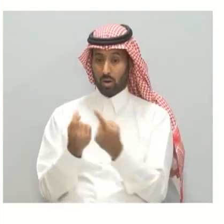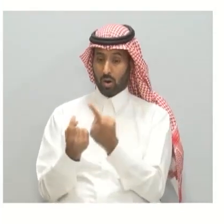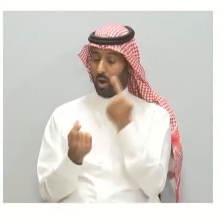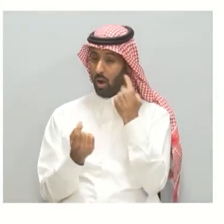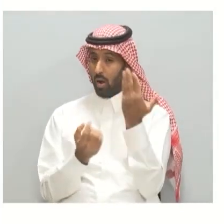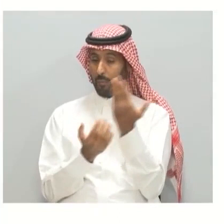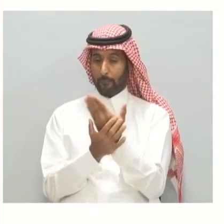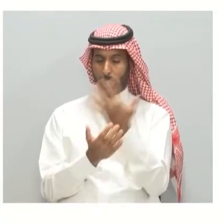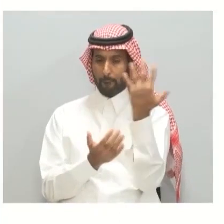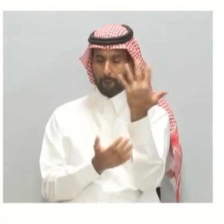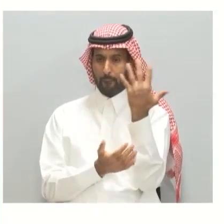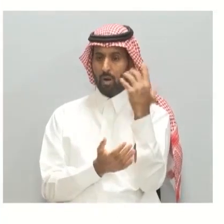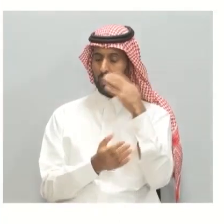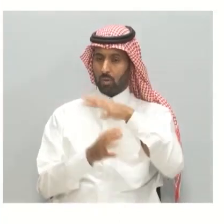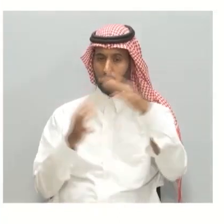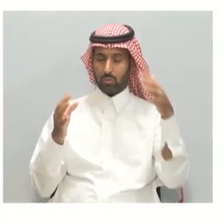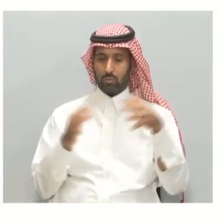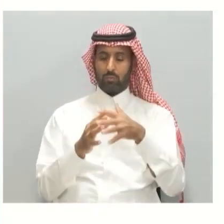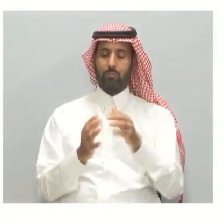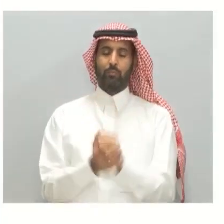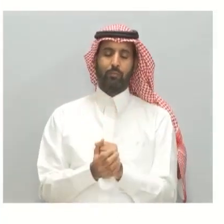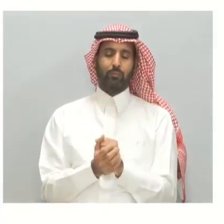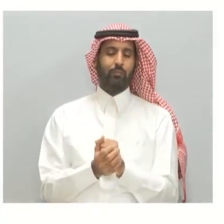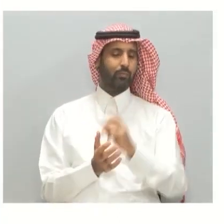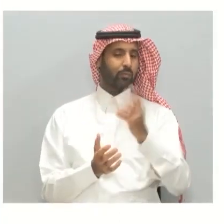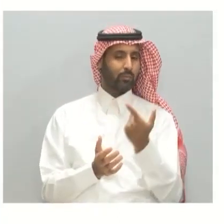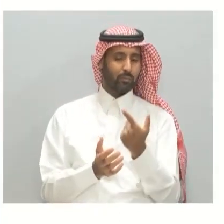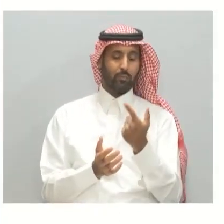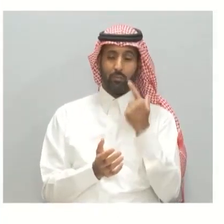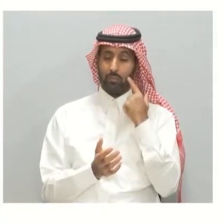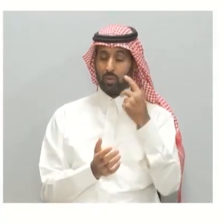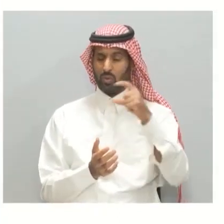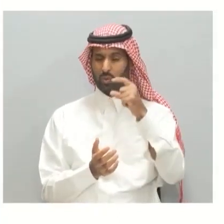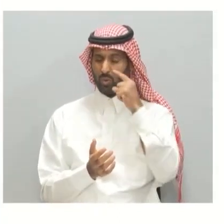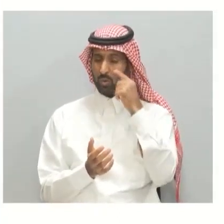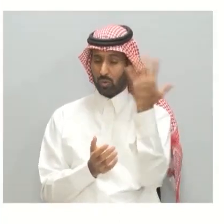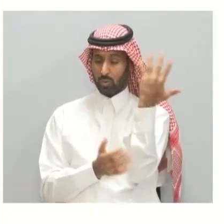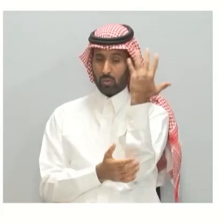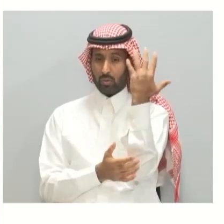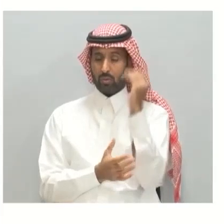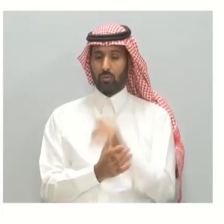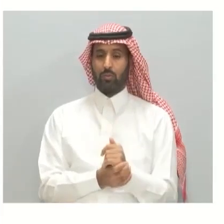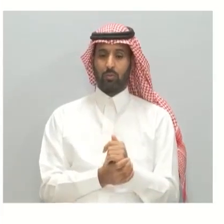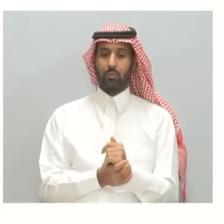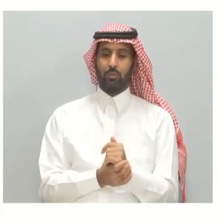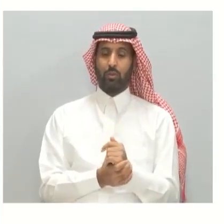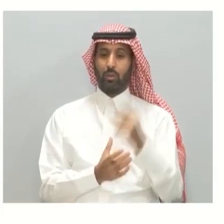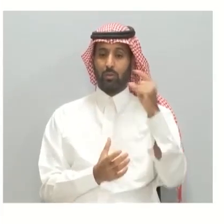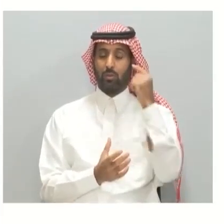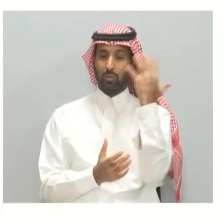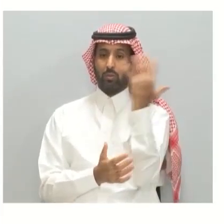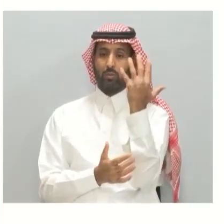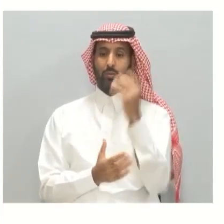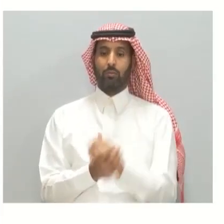word forest, something related to trees. So, what is an arborist? You can say, he is a doctor